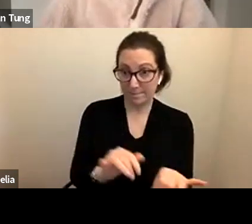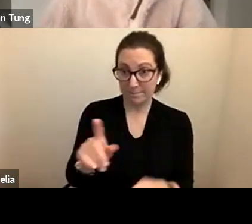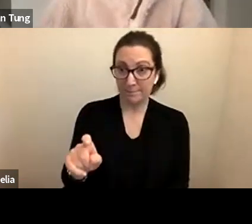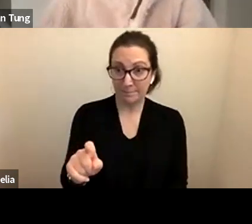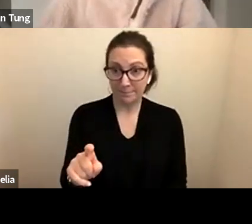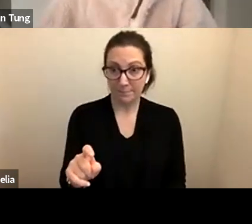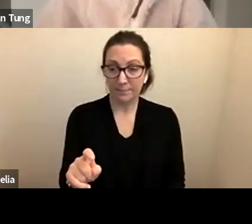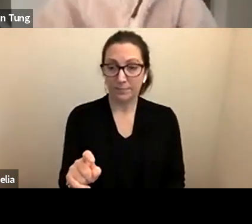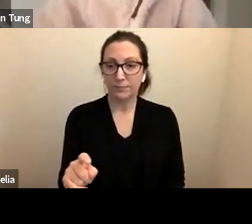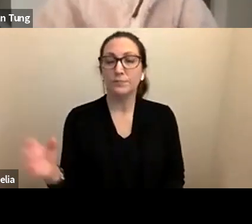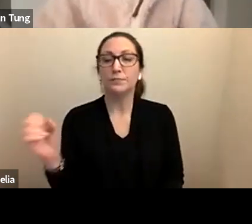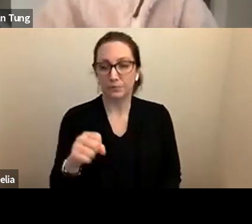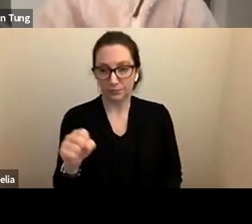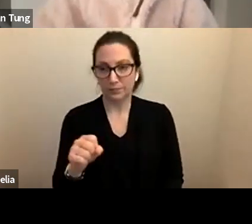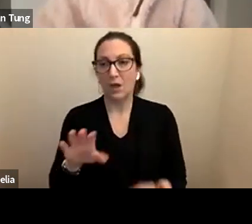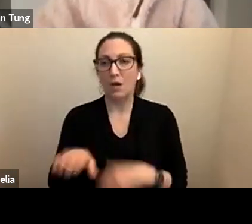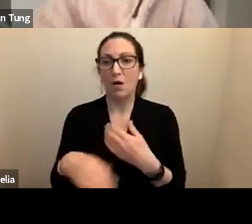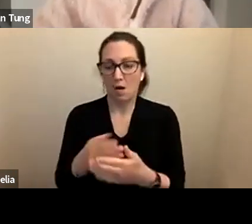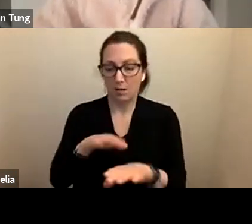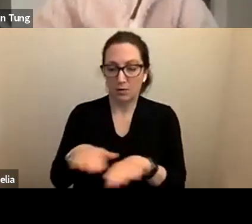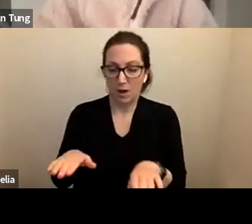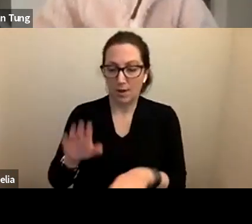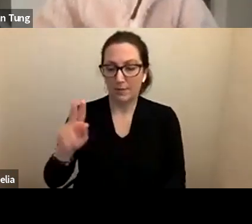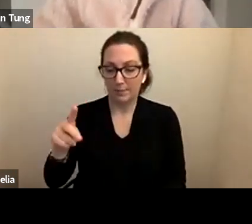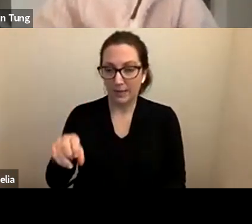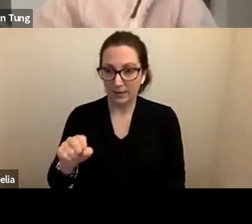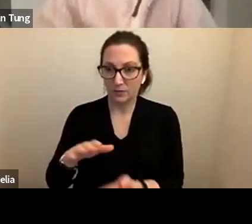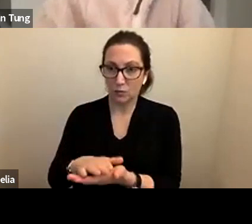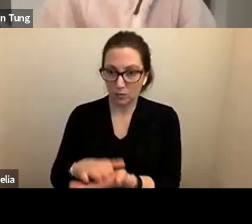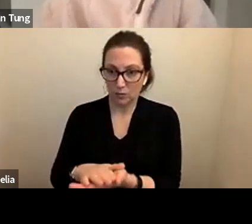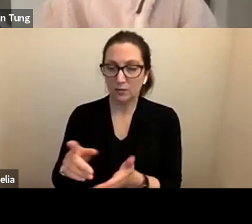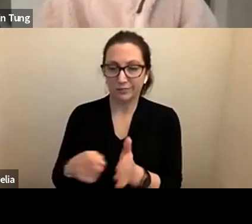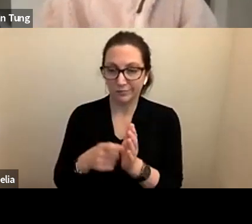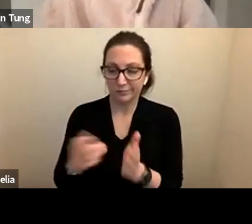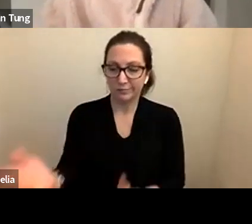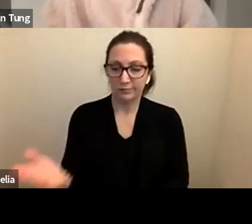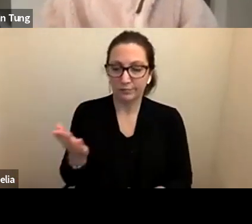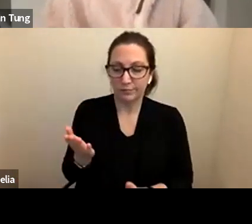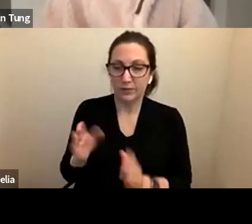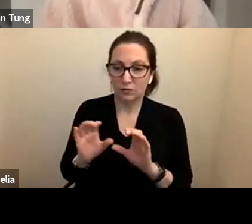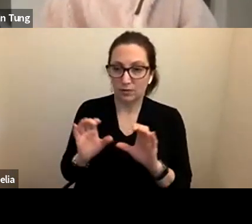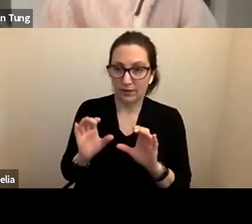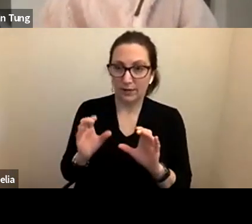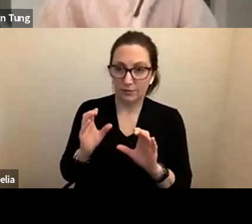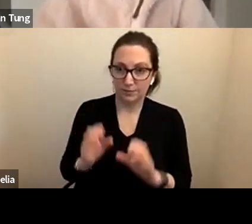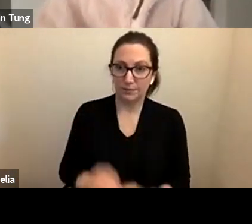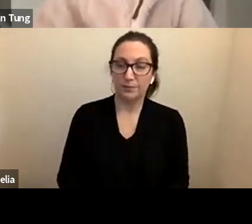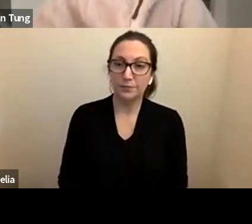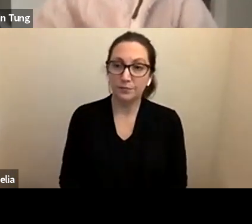All non-BPS schools were required to submit a certification. Okay, all